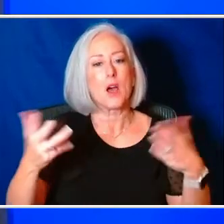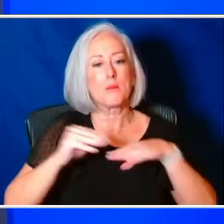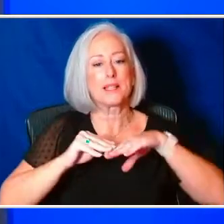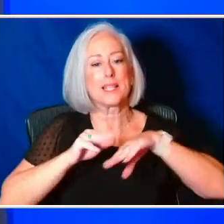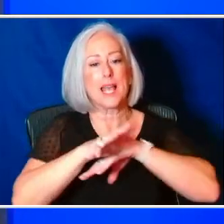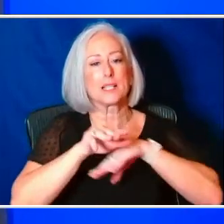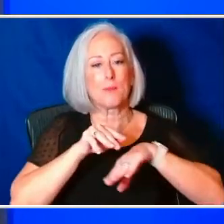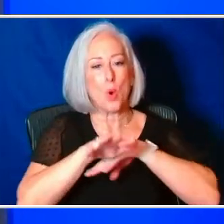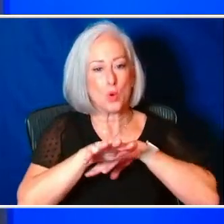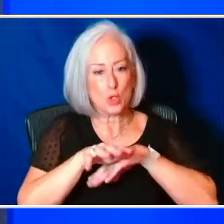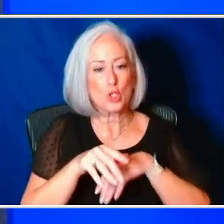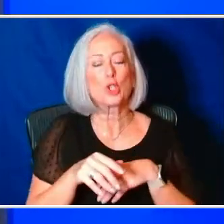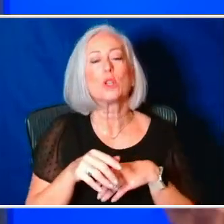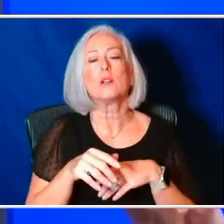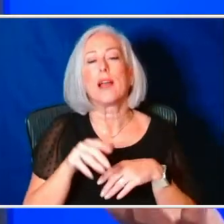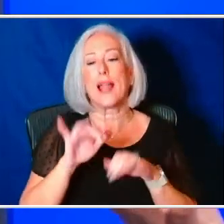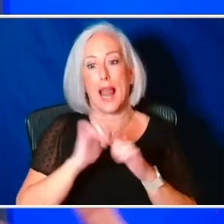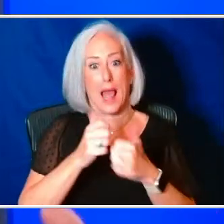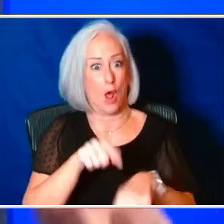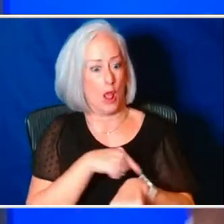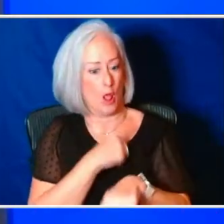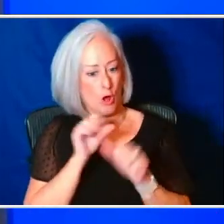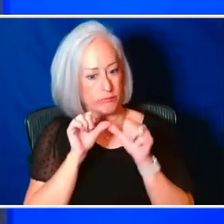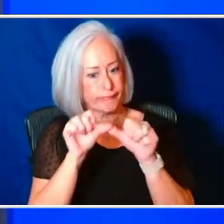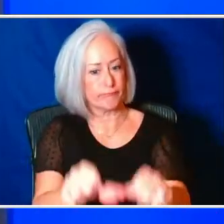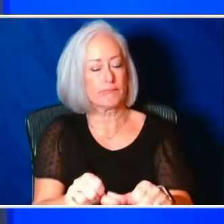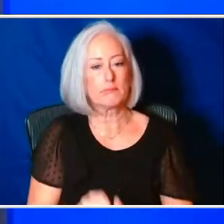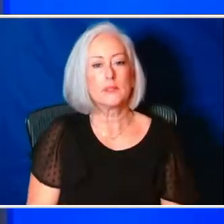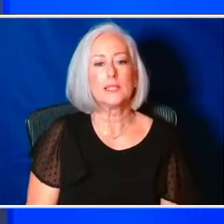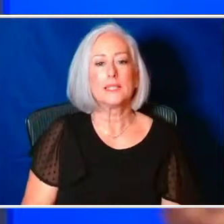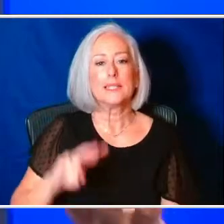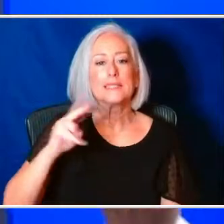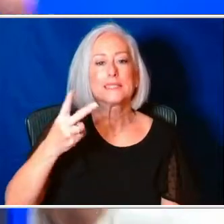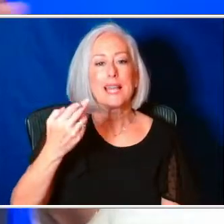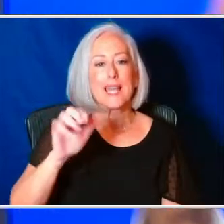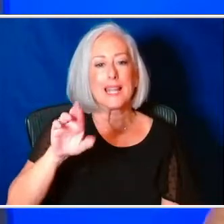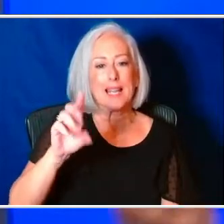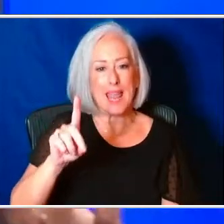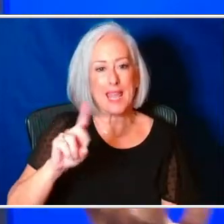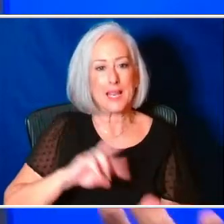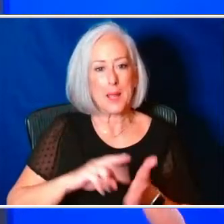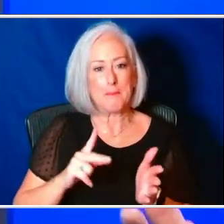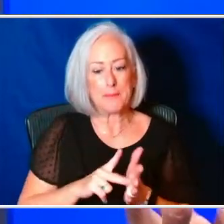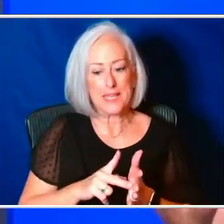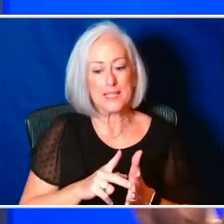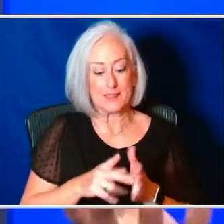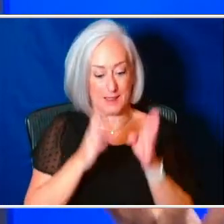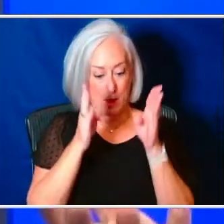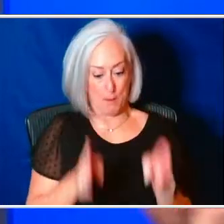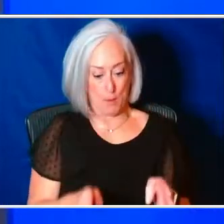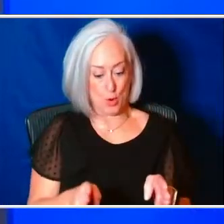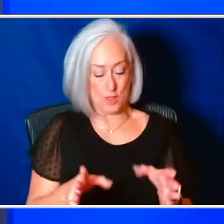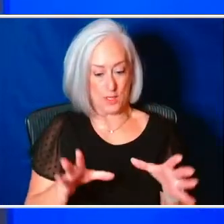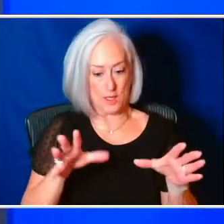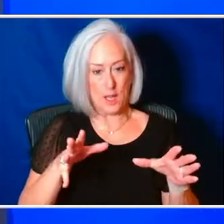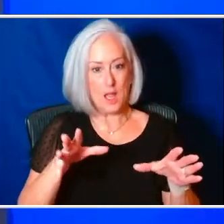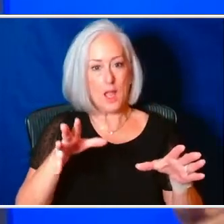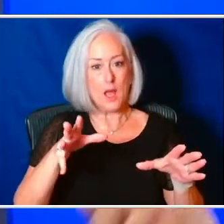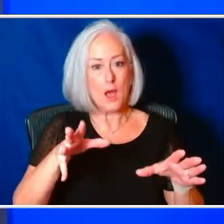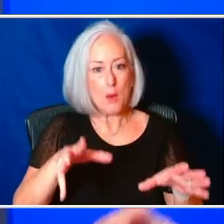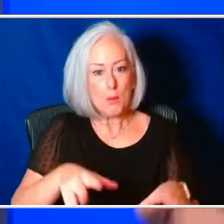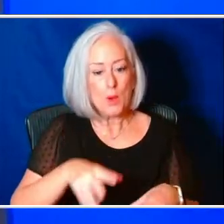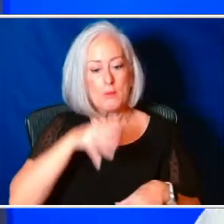mean, secondhand smoking is essentially the person is breathing almost the same amount, well, maybe not the same amount, but the